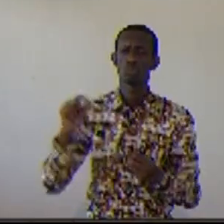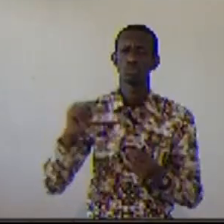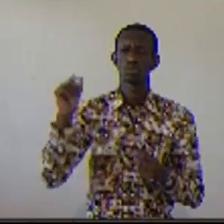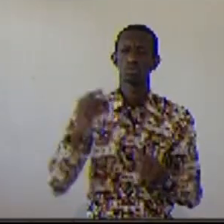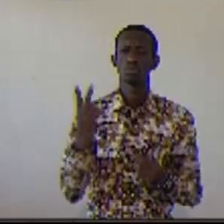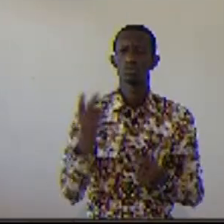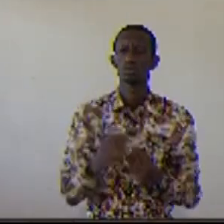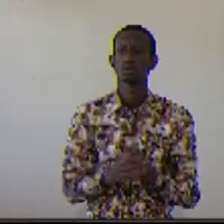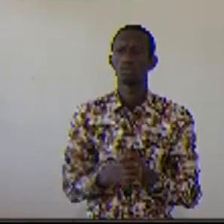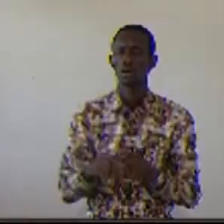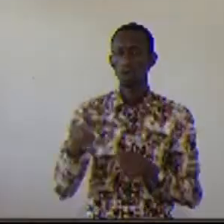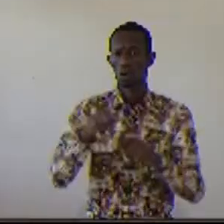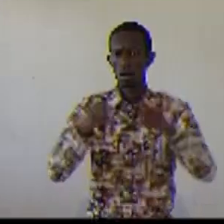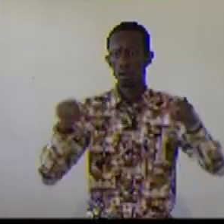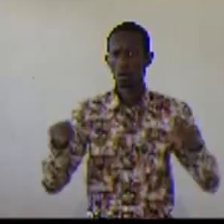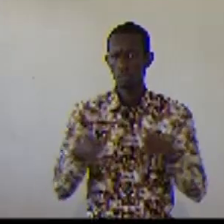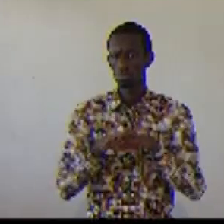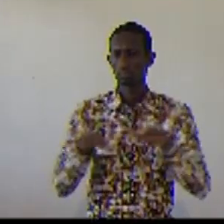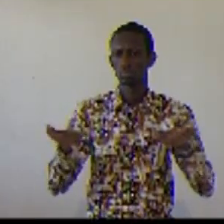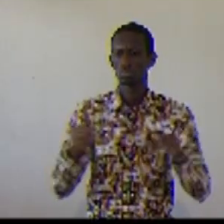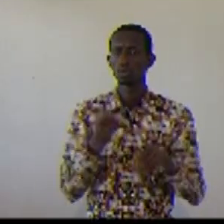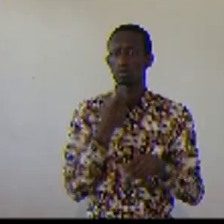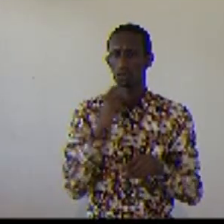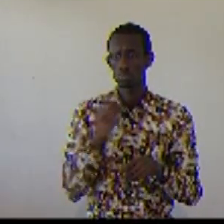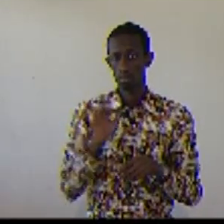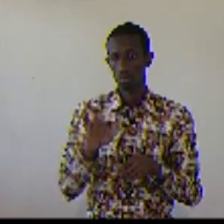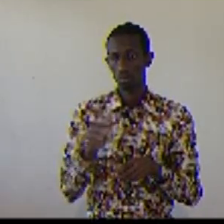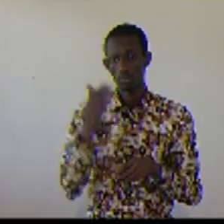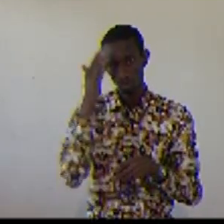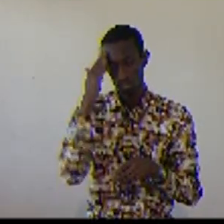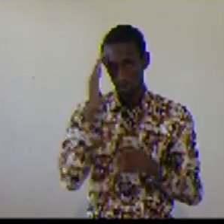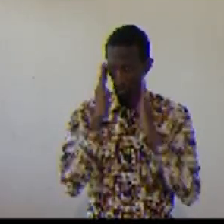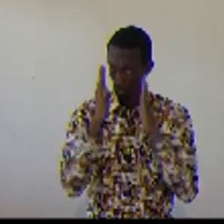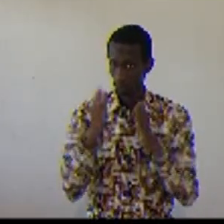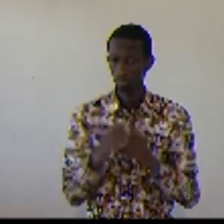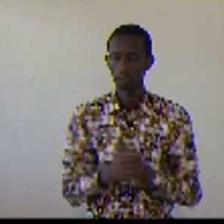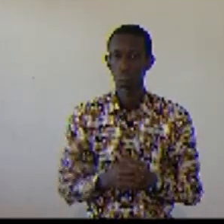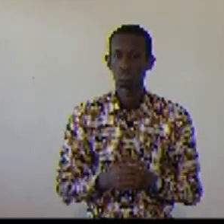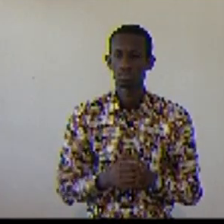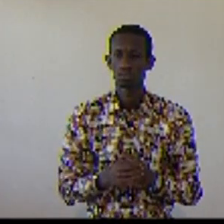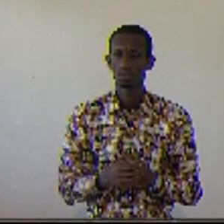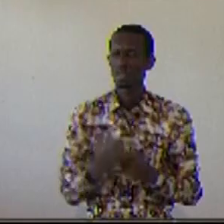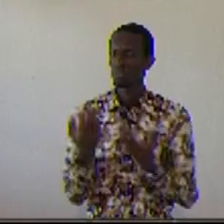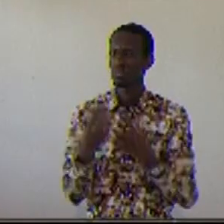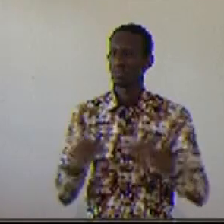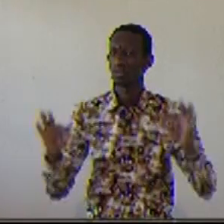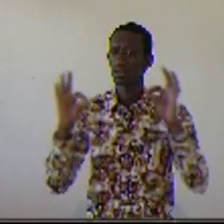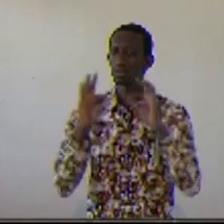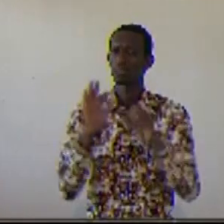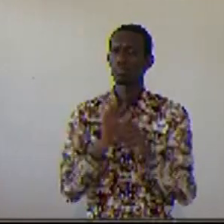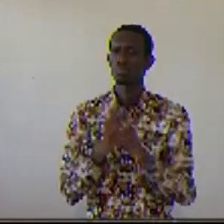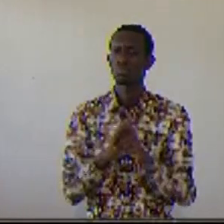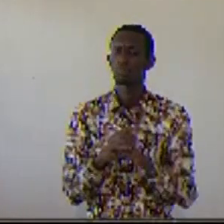of these substances are also still considered. So it is very important